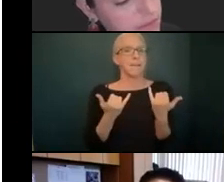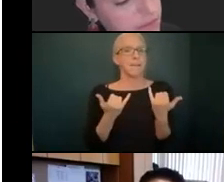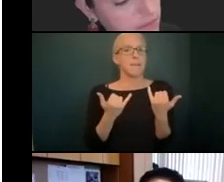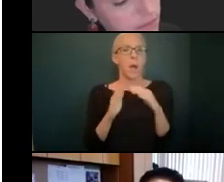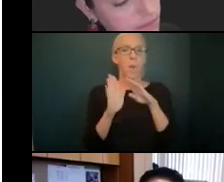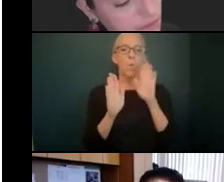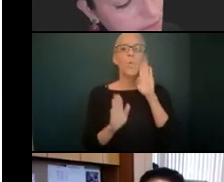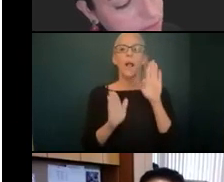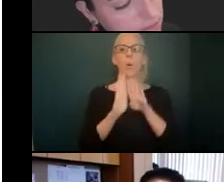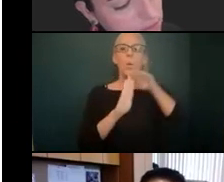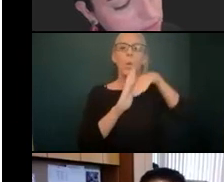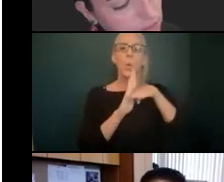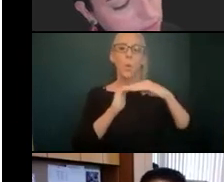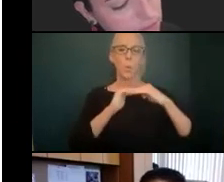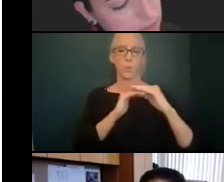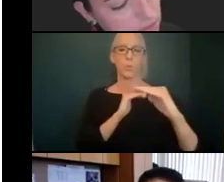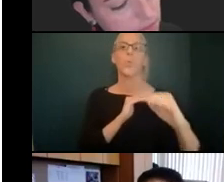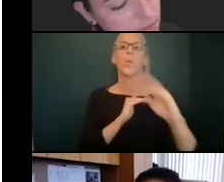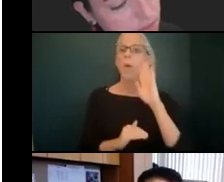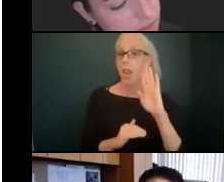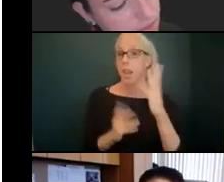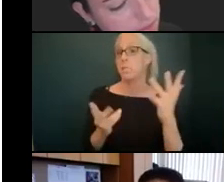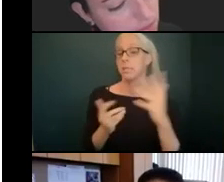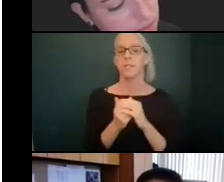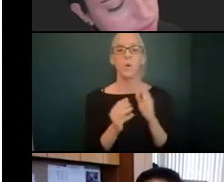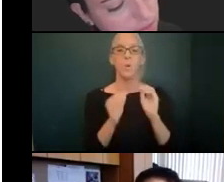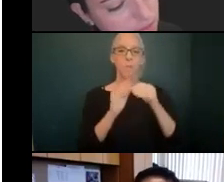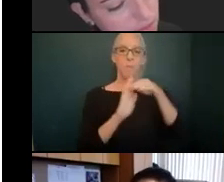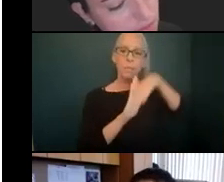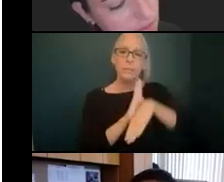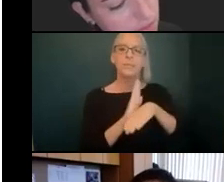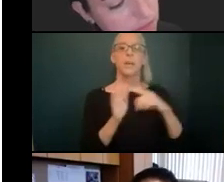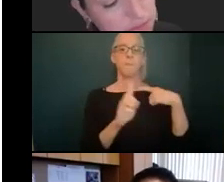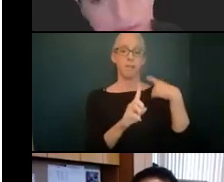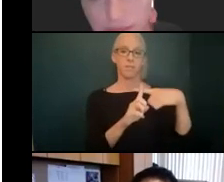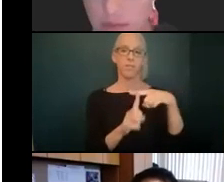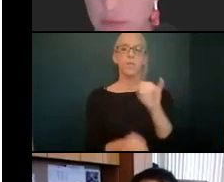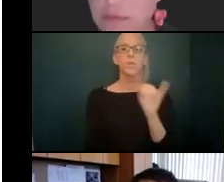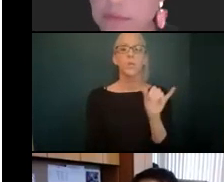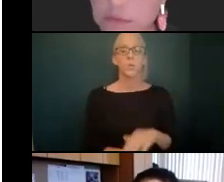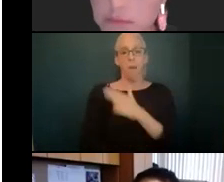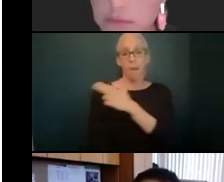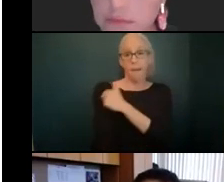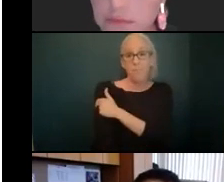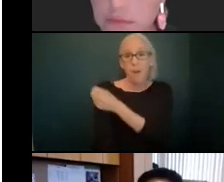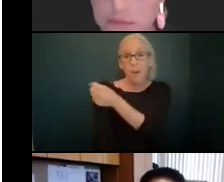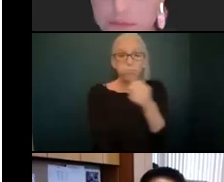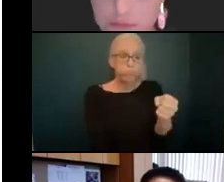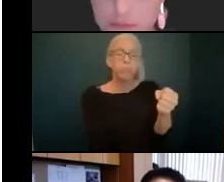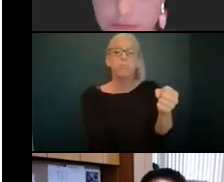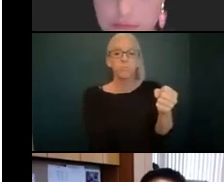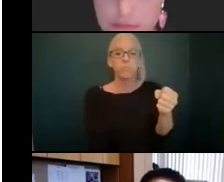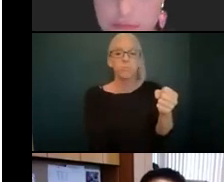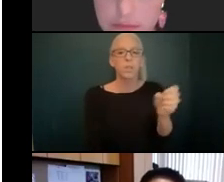So that's a really good that we've also, not only the cases dropping, but the positivity and hospitalizations usually lag about a